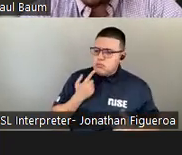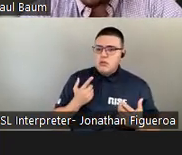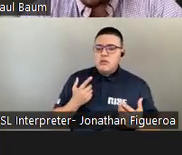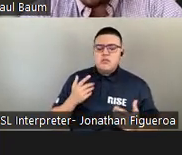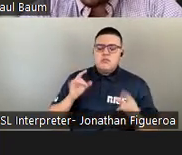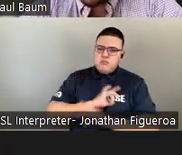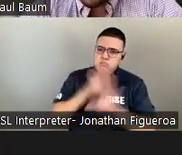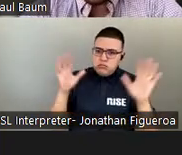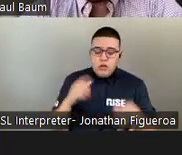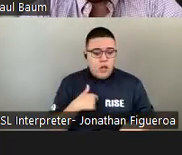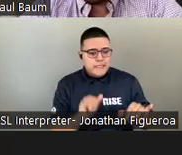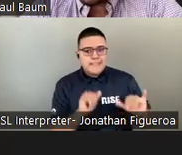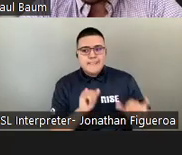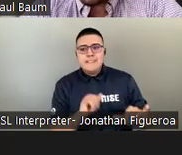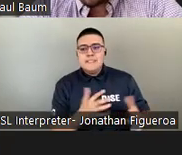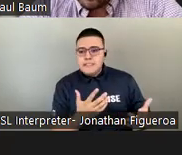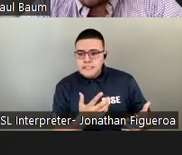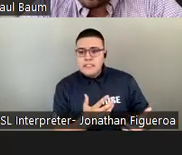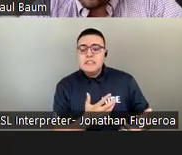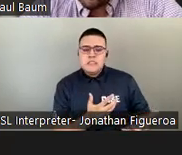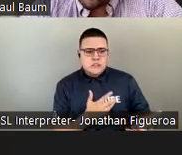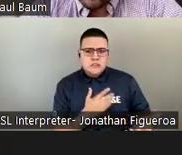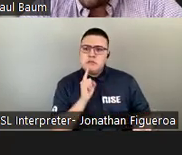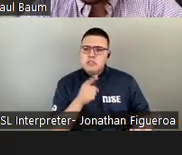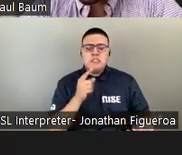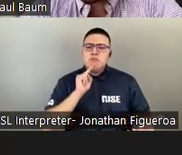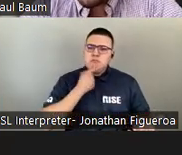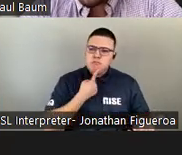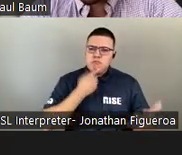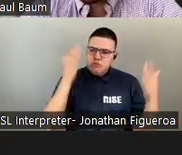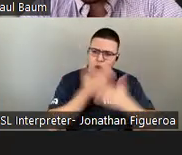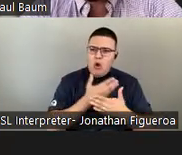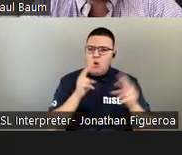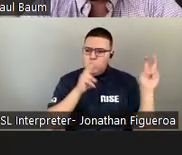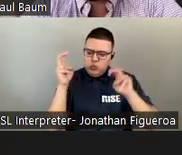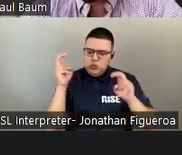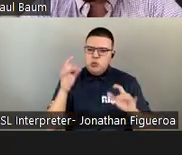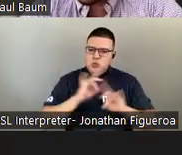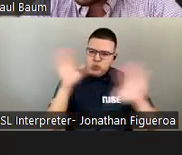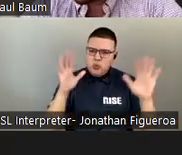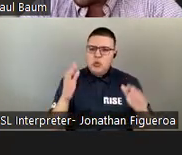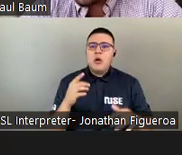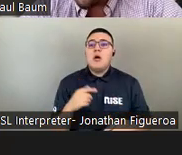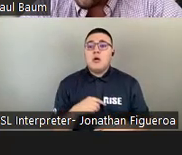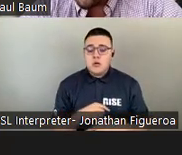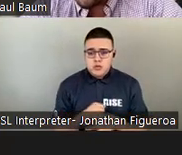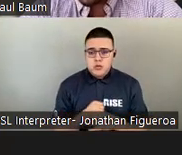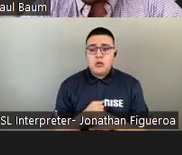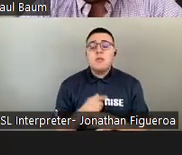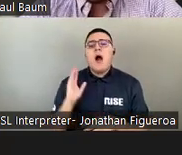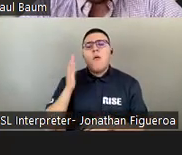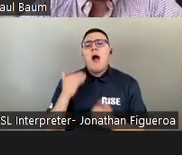travesty. And this is a dark issue. I will shed some light a little bit later in the presentation, but this is very